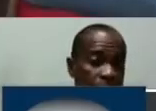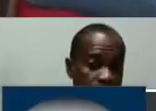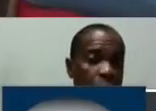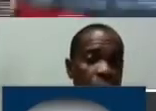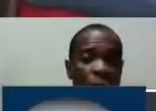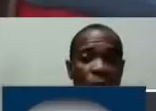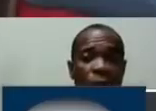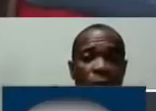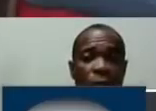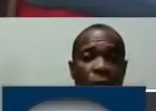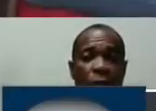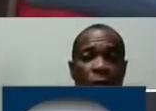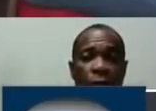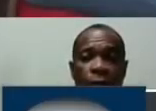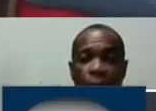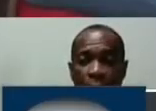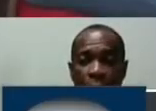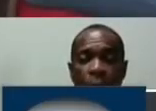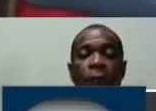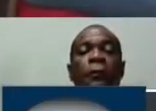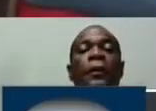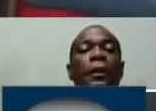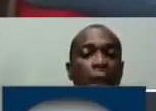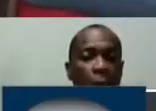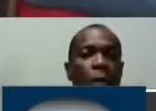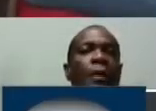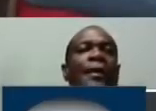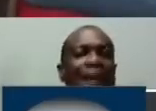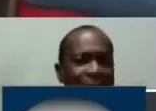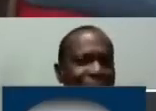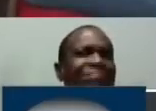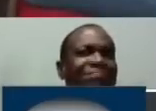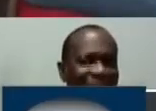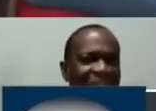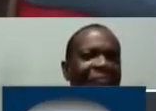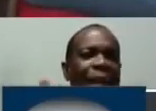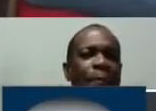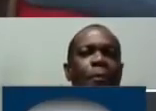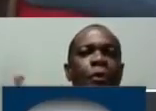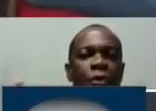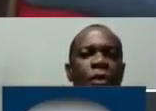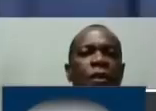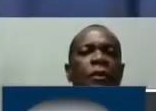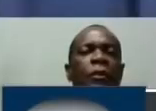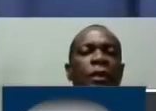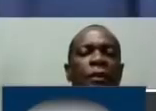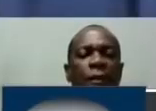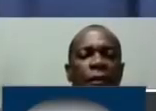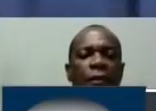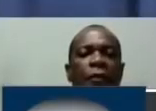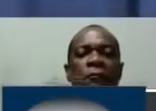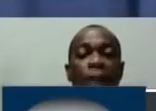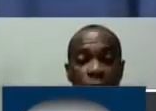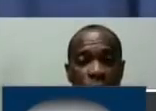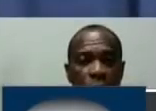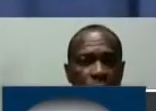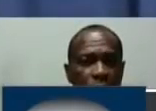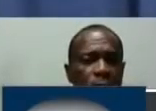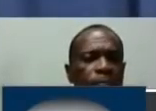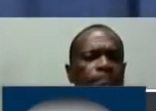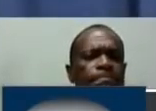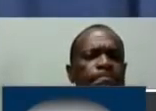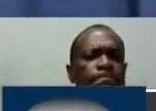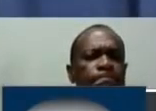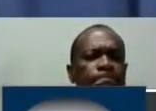to take the the Pfizer? Will they be encouraged? Do they have the option? That sort of thing. Yes, thanks. So it's not that